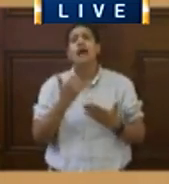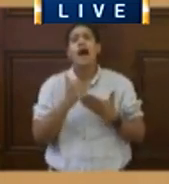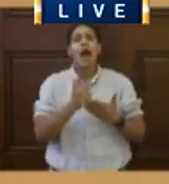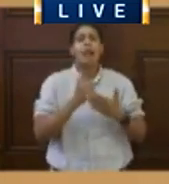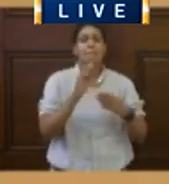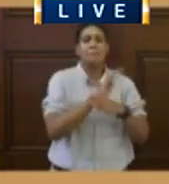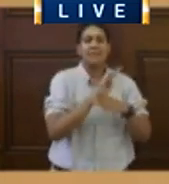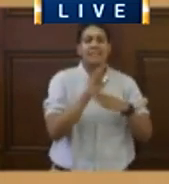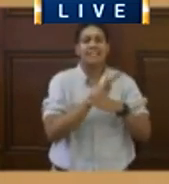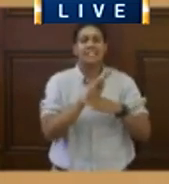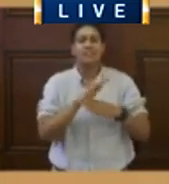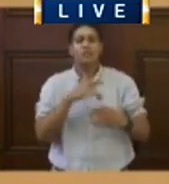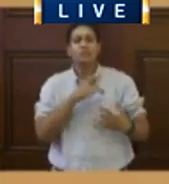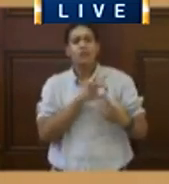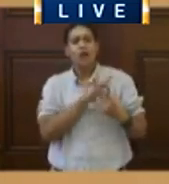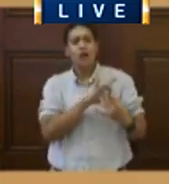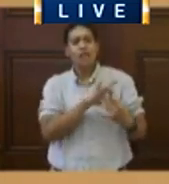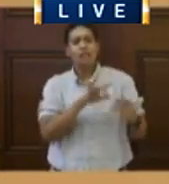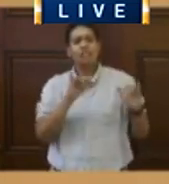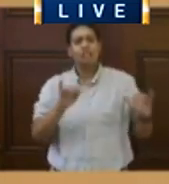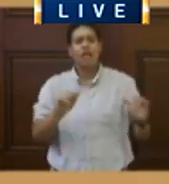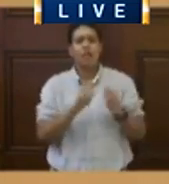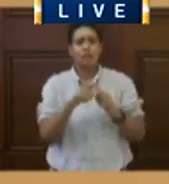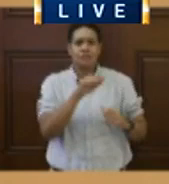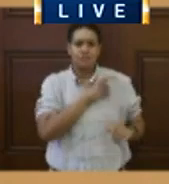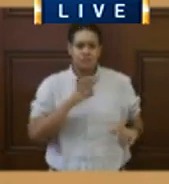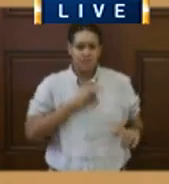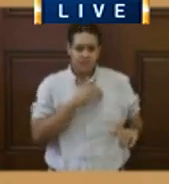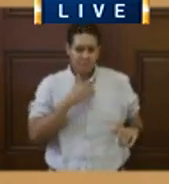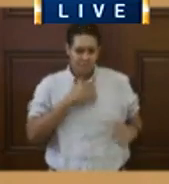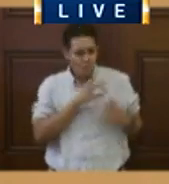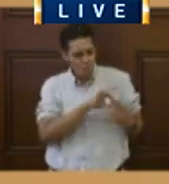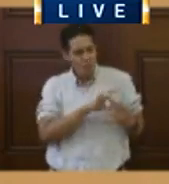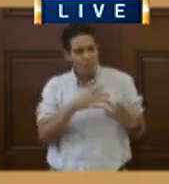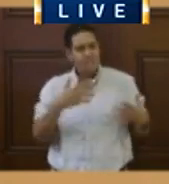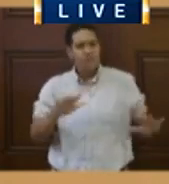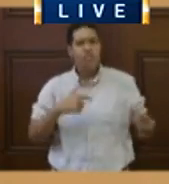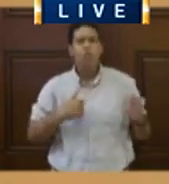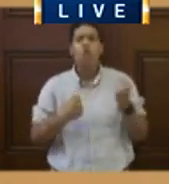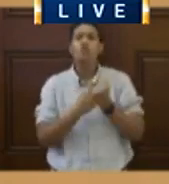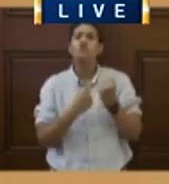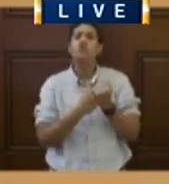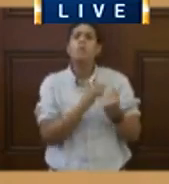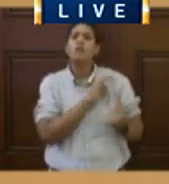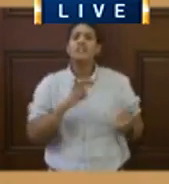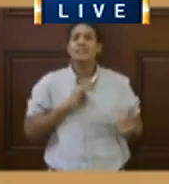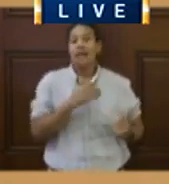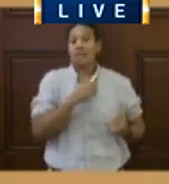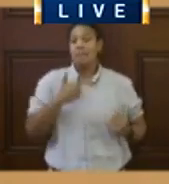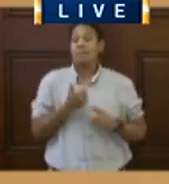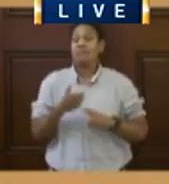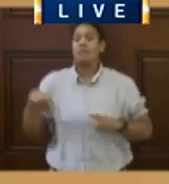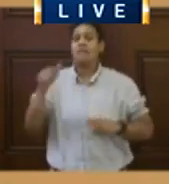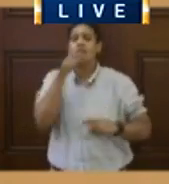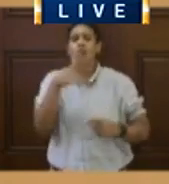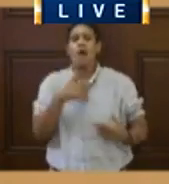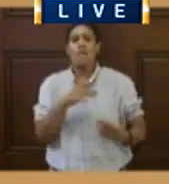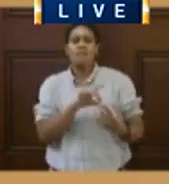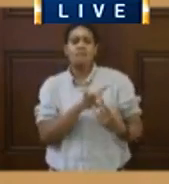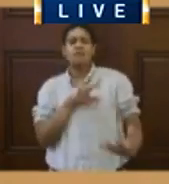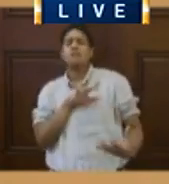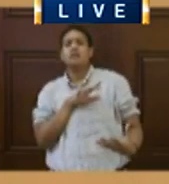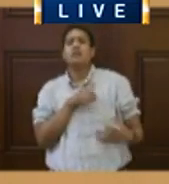stay connected with their employees, and we want to support employees who have been disconnected from